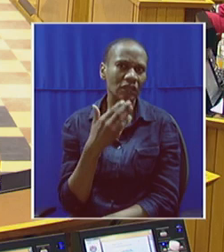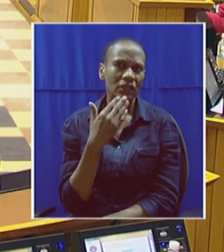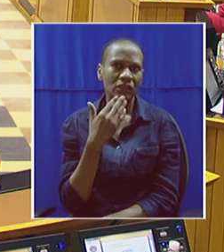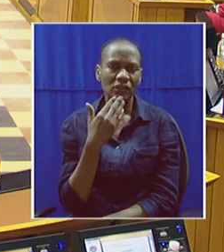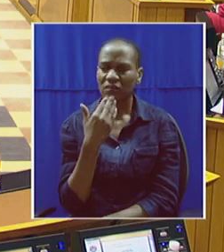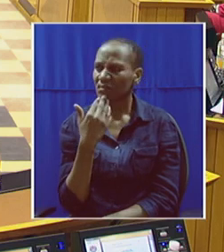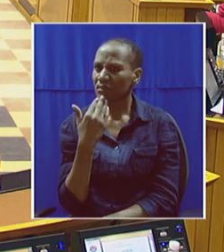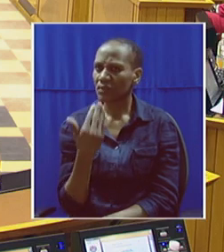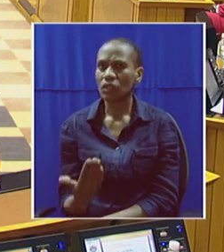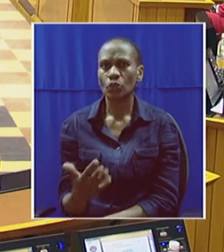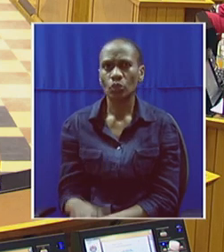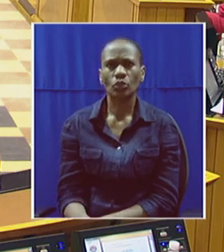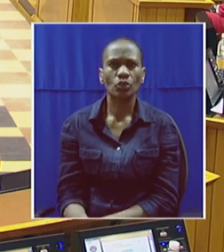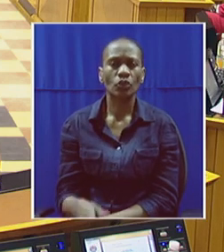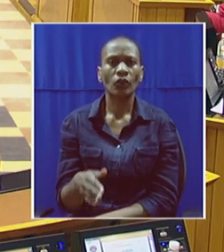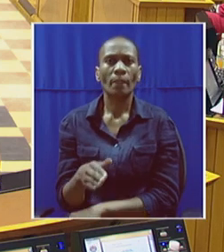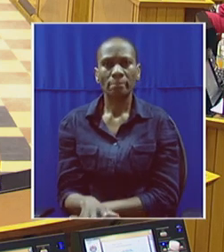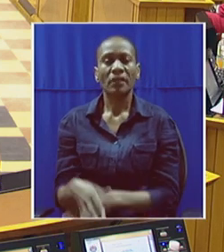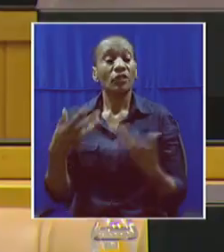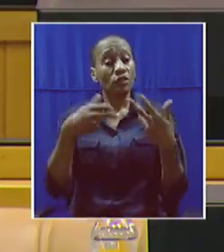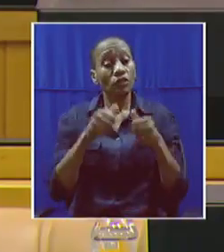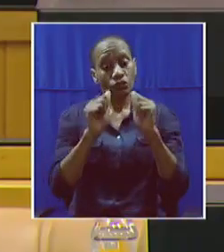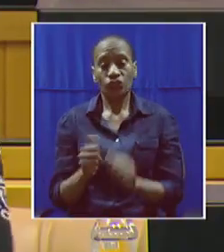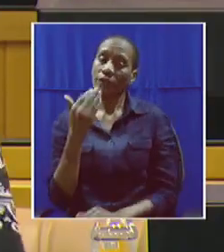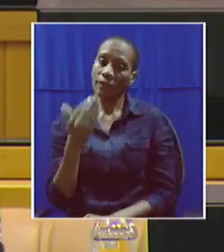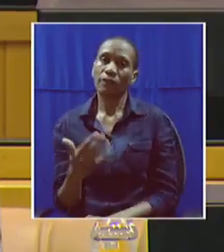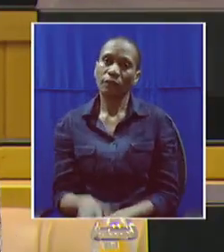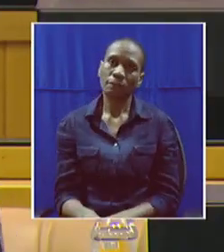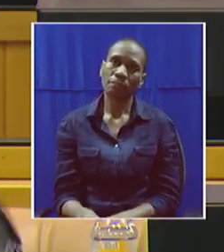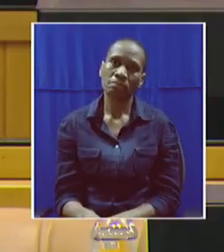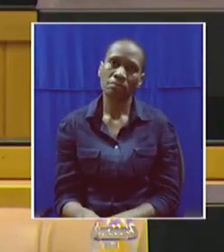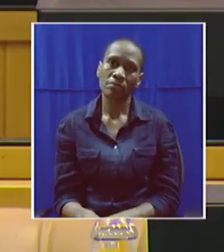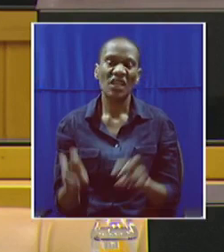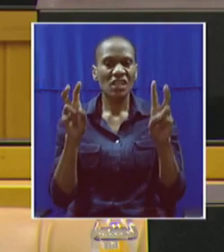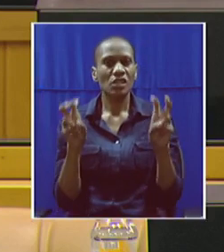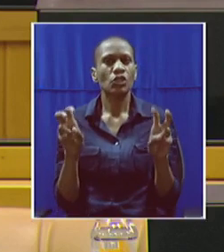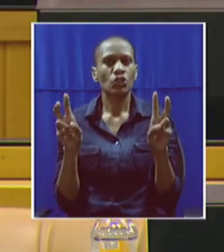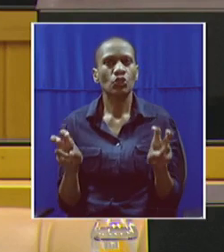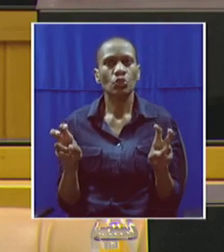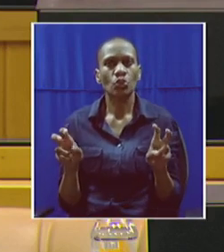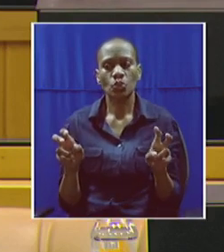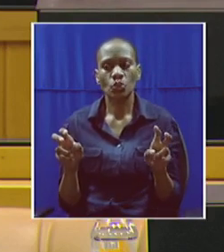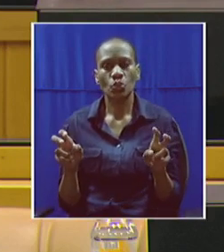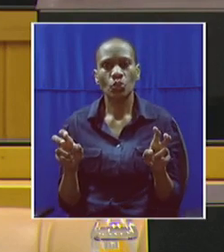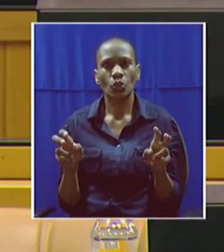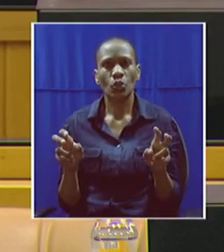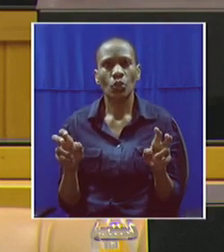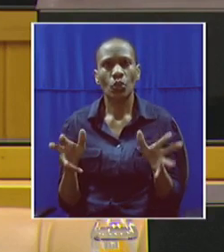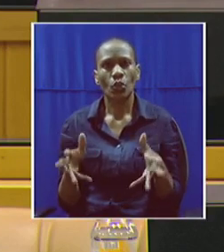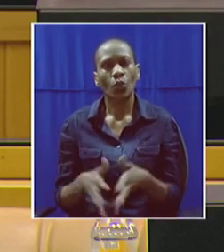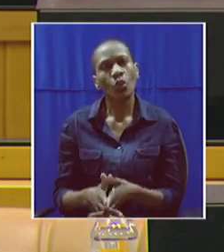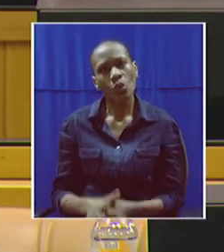member honorable J honorable chair thank you very much I think the issue of bloated